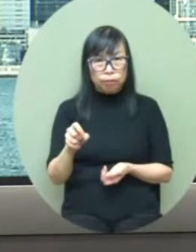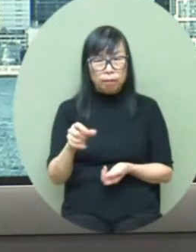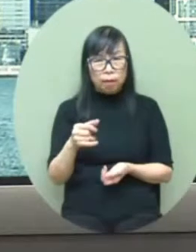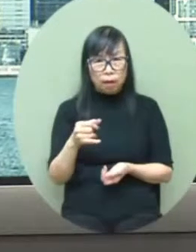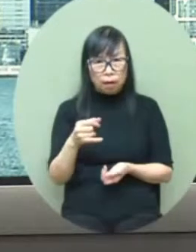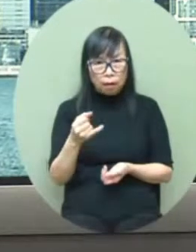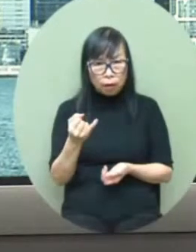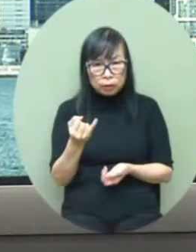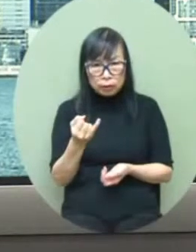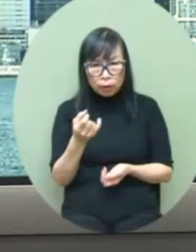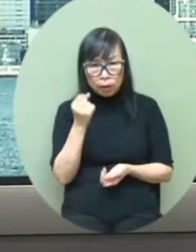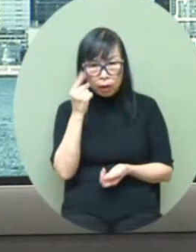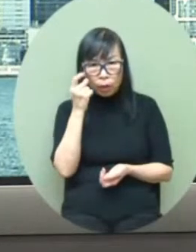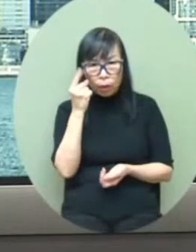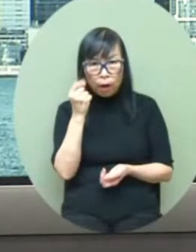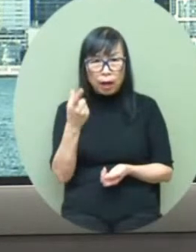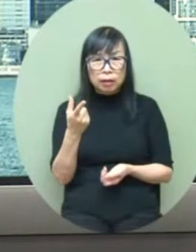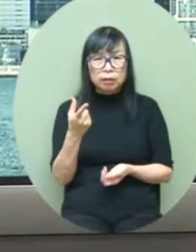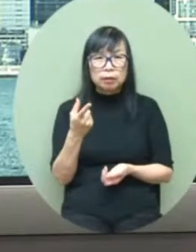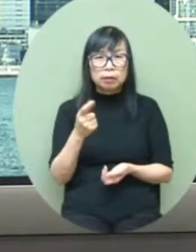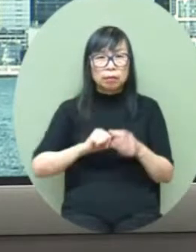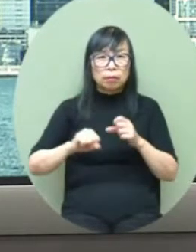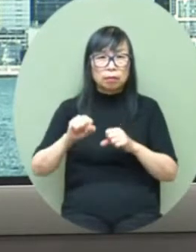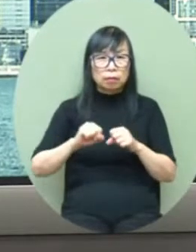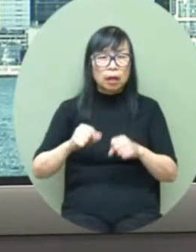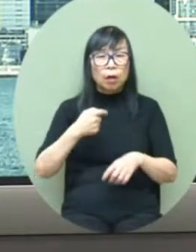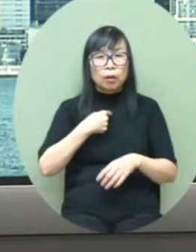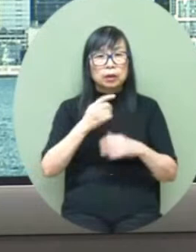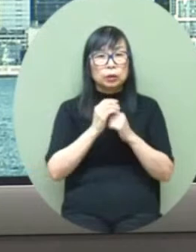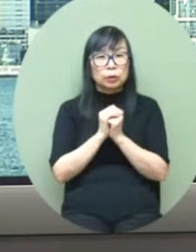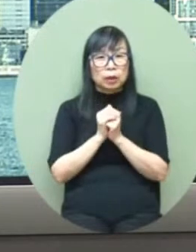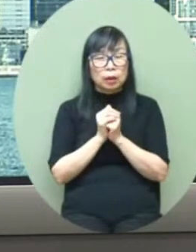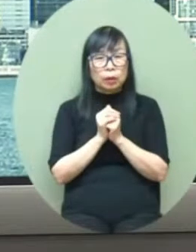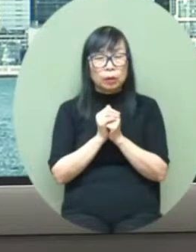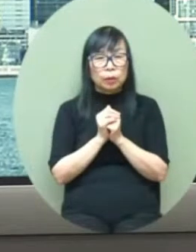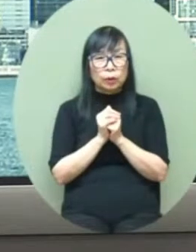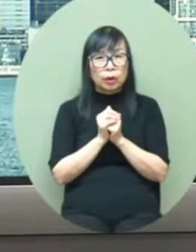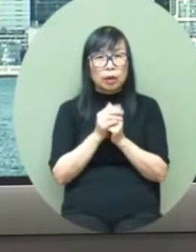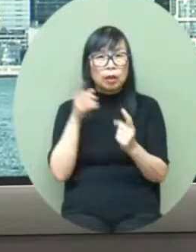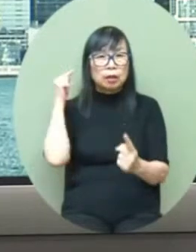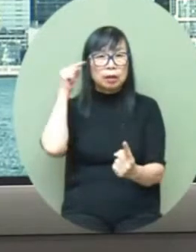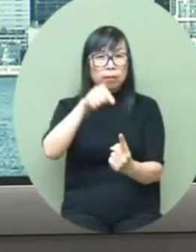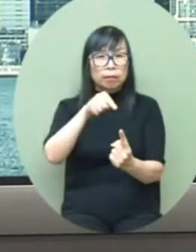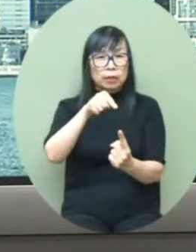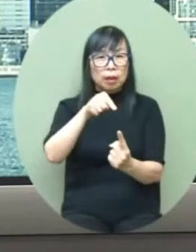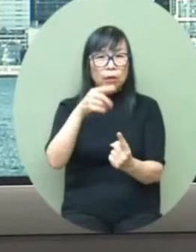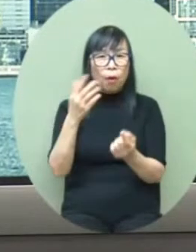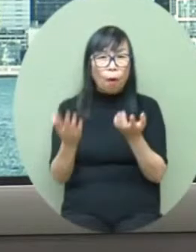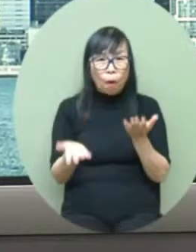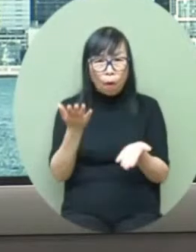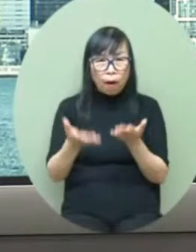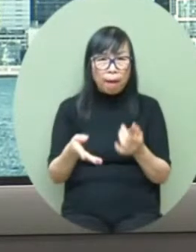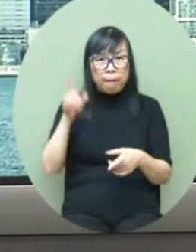in some cases, there are abnormal situations.